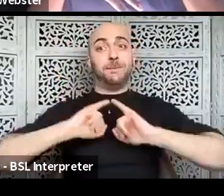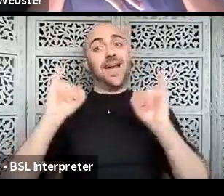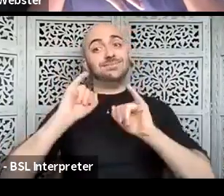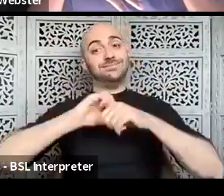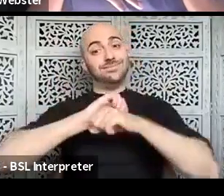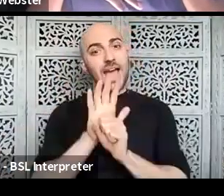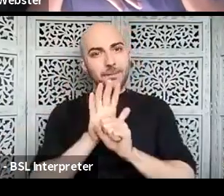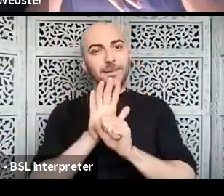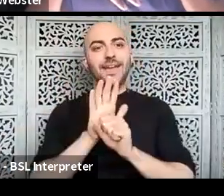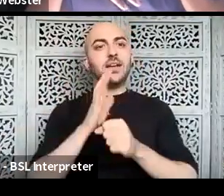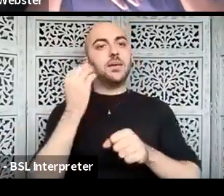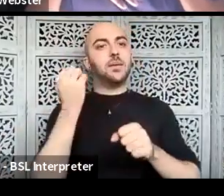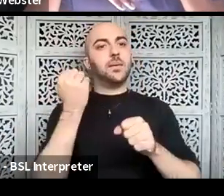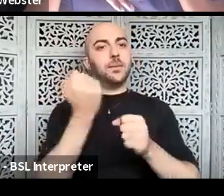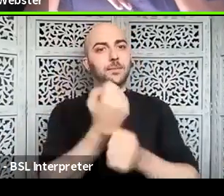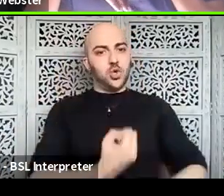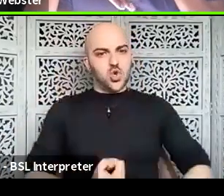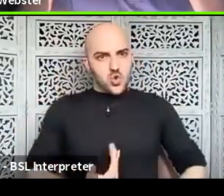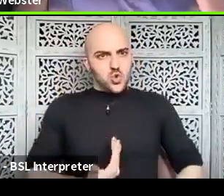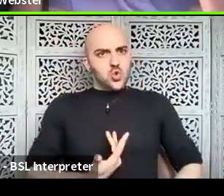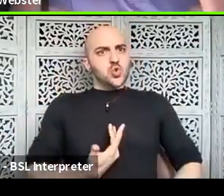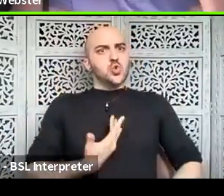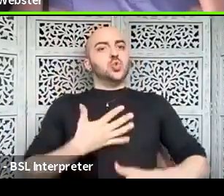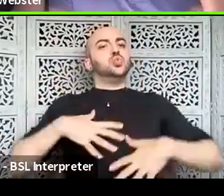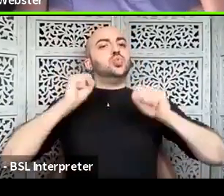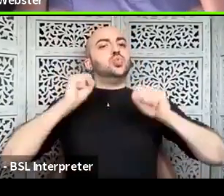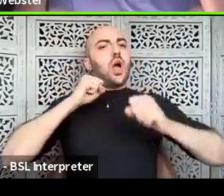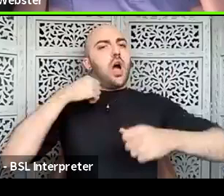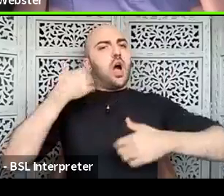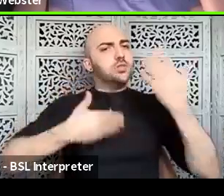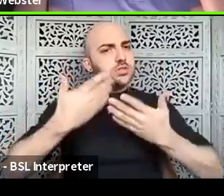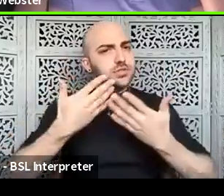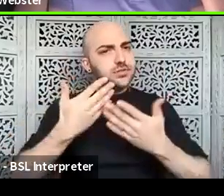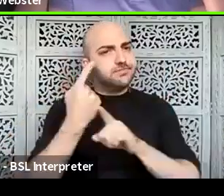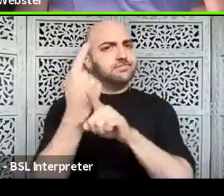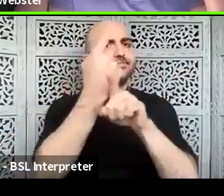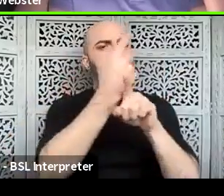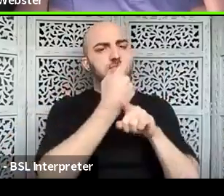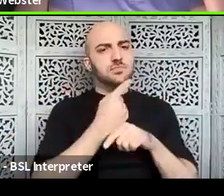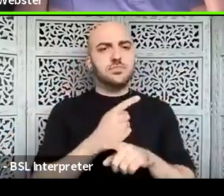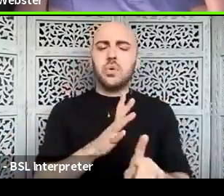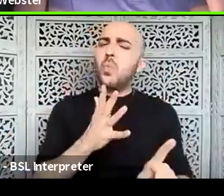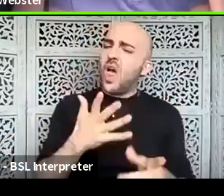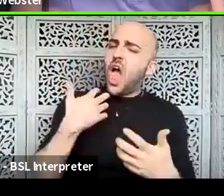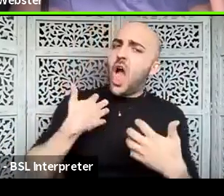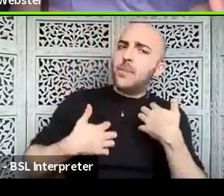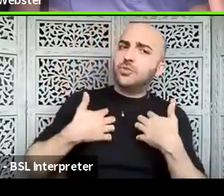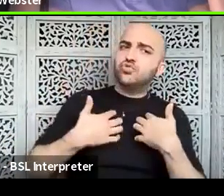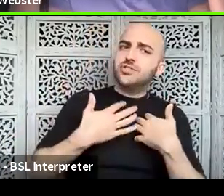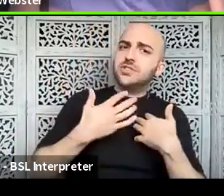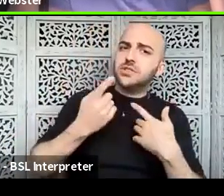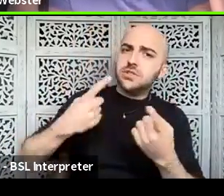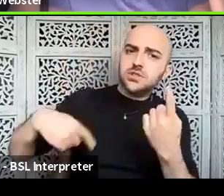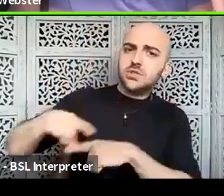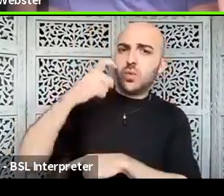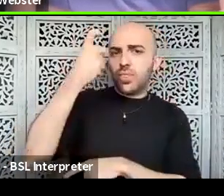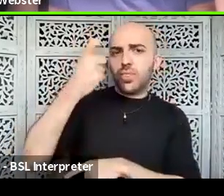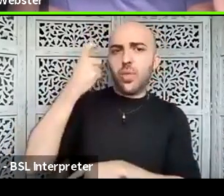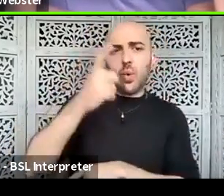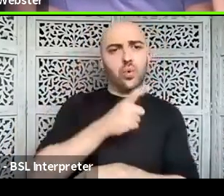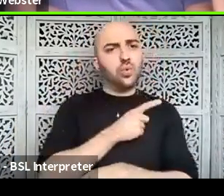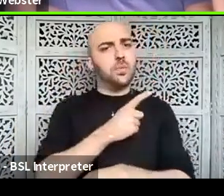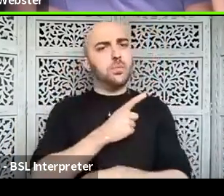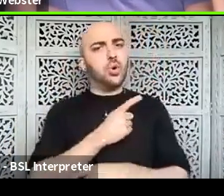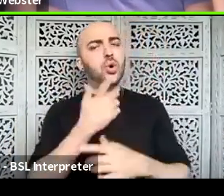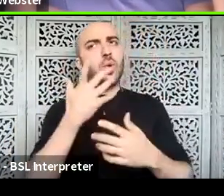you fire in your belly to be doing what you're doing. Potentially, I wonder what everybody else thinks as well, because I think there was a real change in